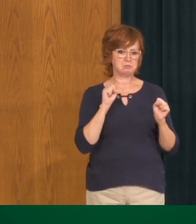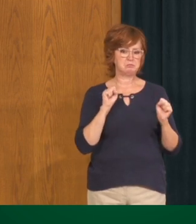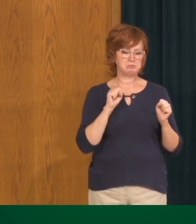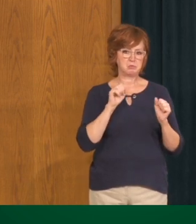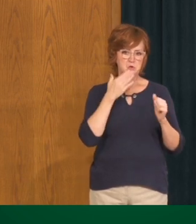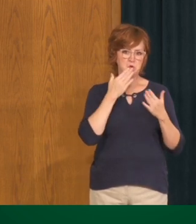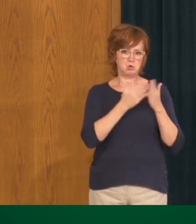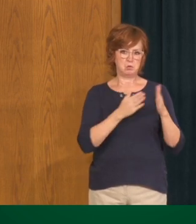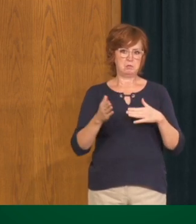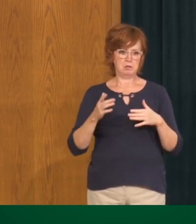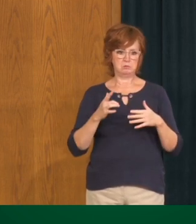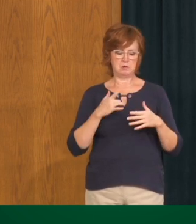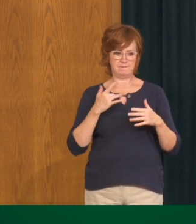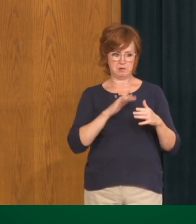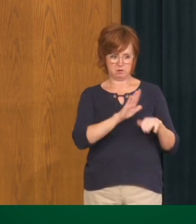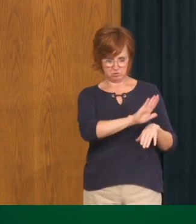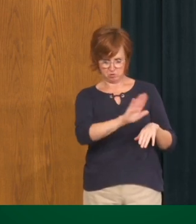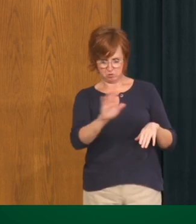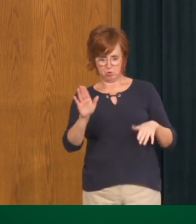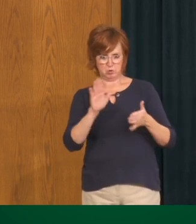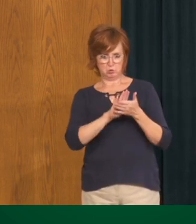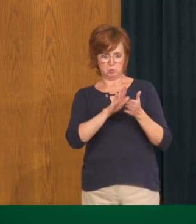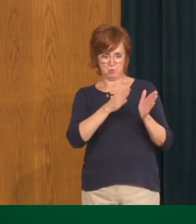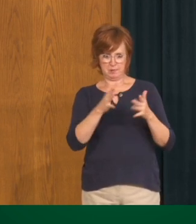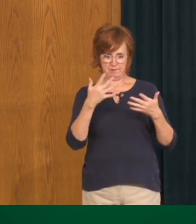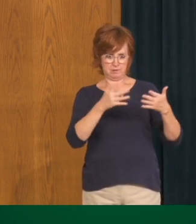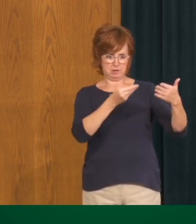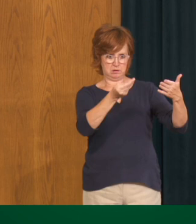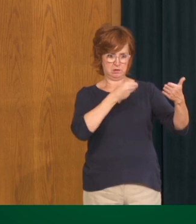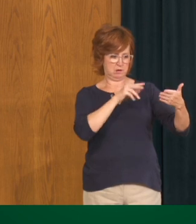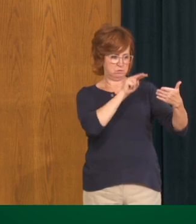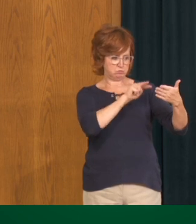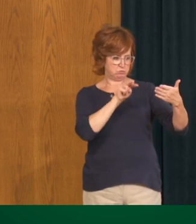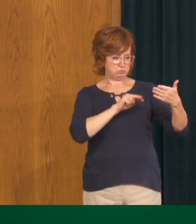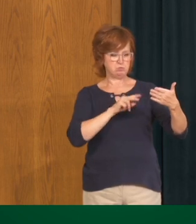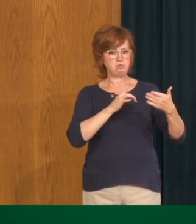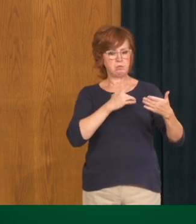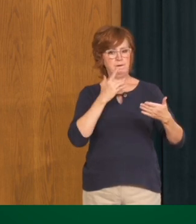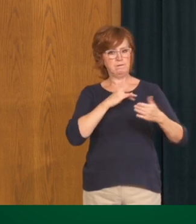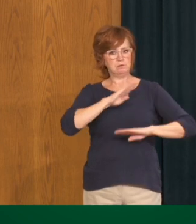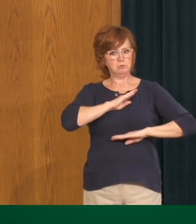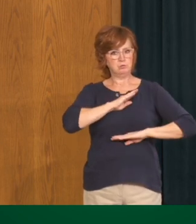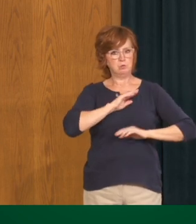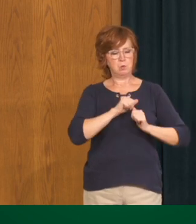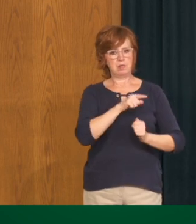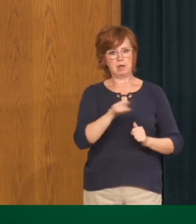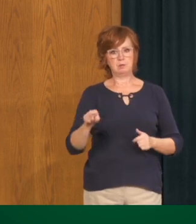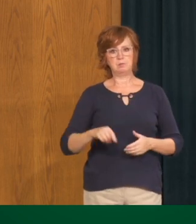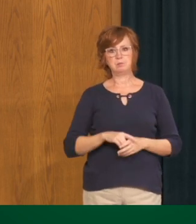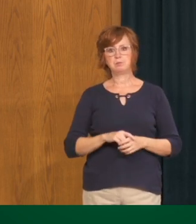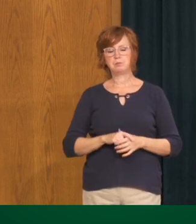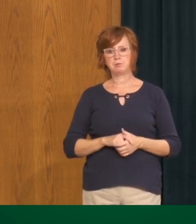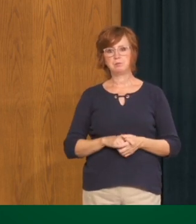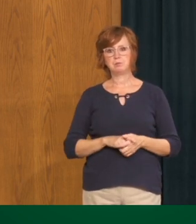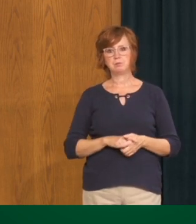very, very confident with the school plans that have been put forward, and that's my message to parents.